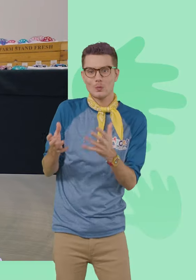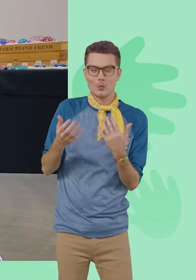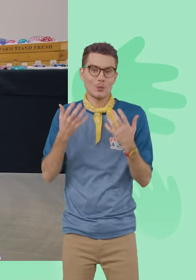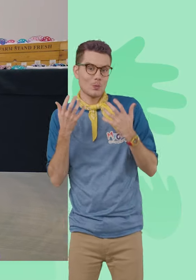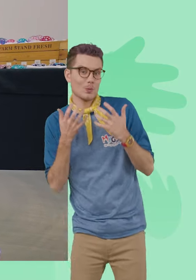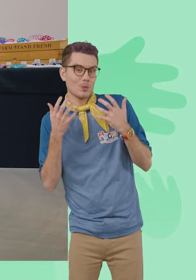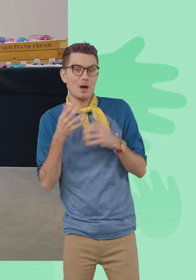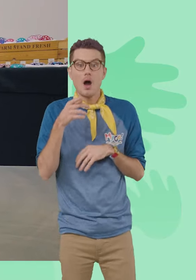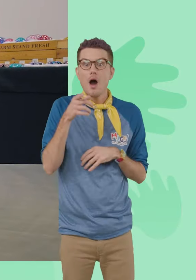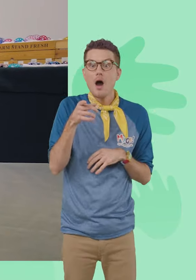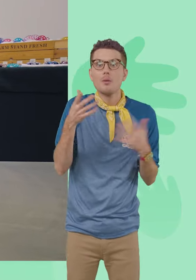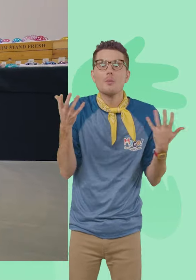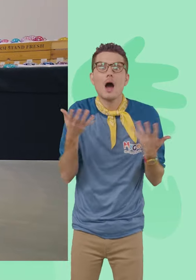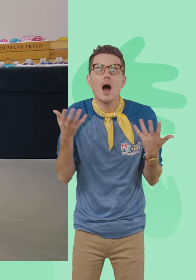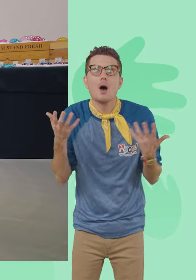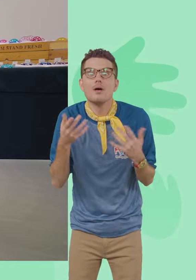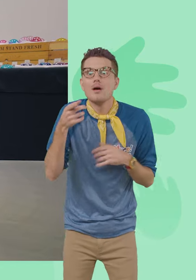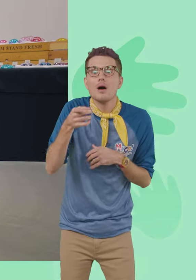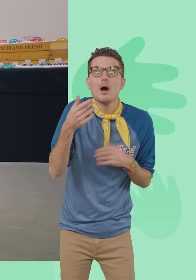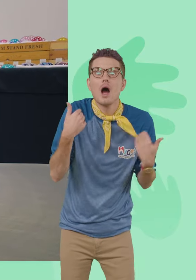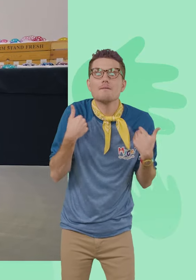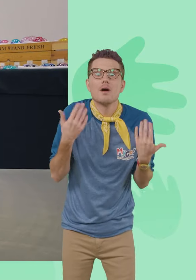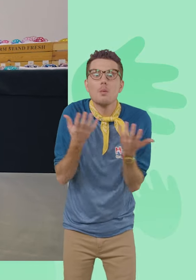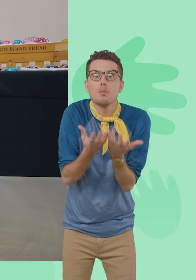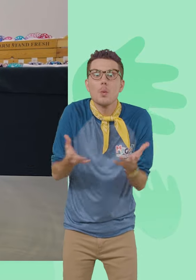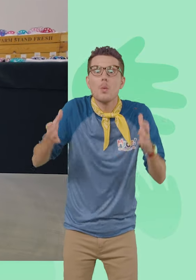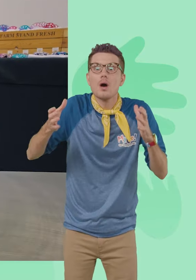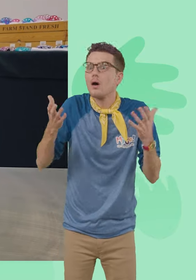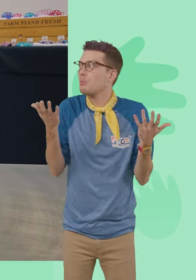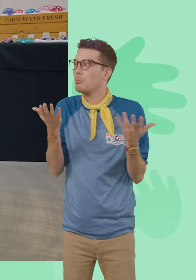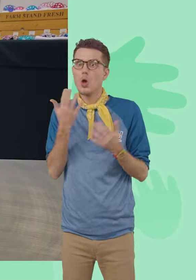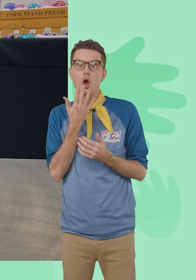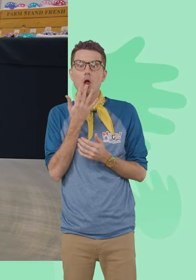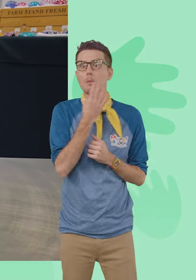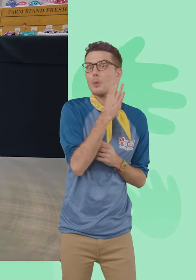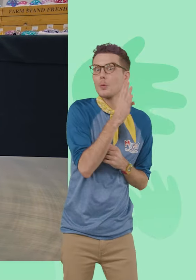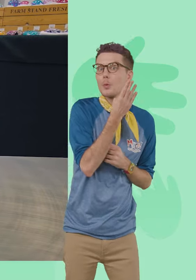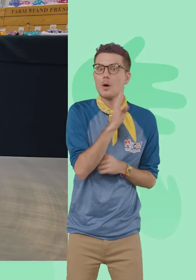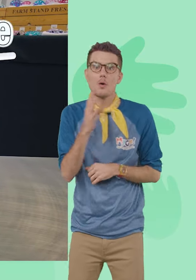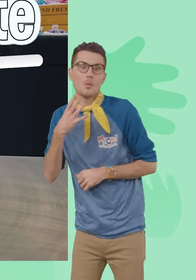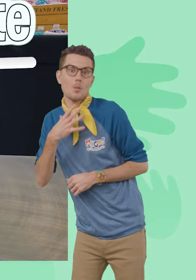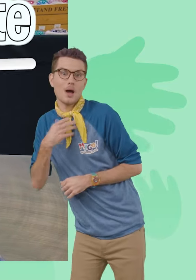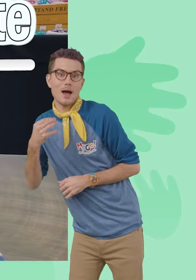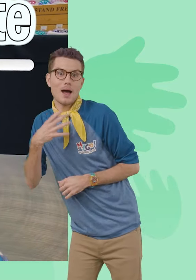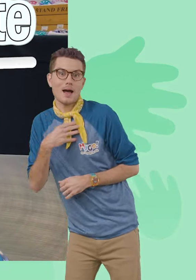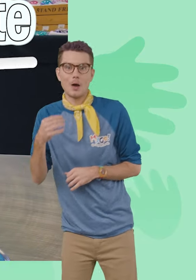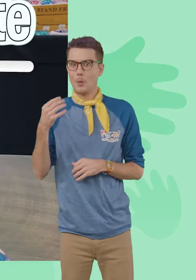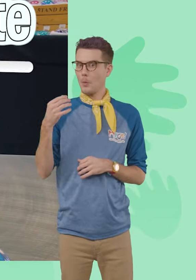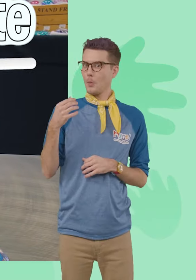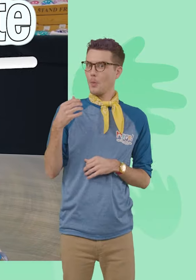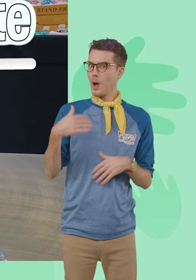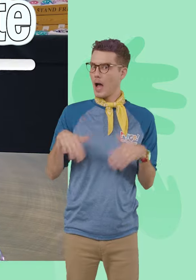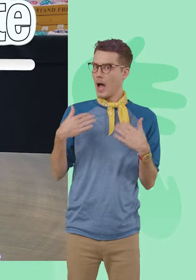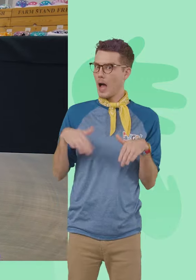Whoa. That is so pretty. And then they made this bluish and whitish